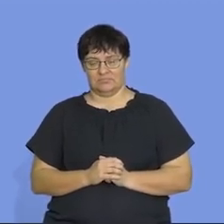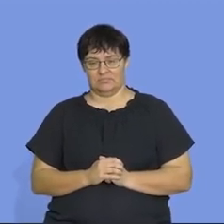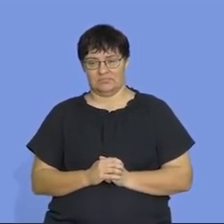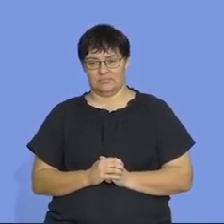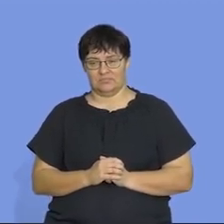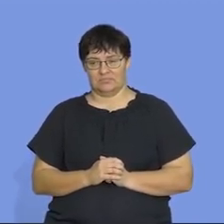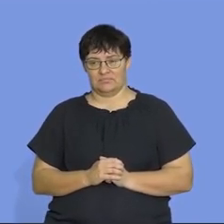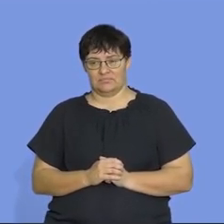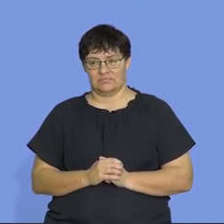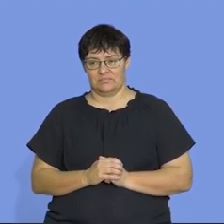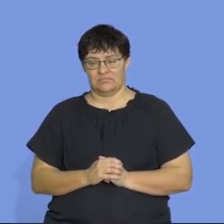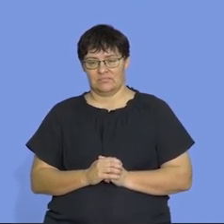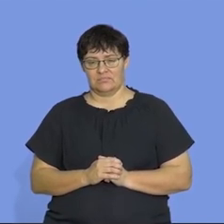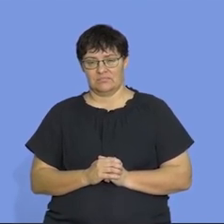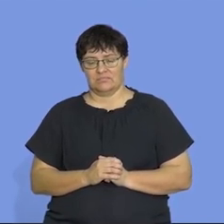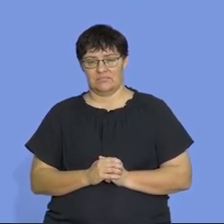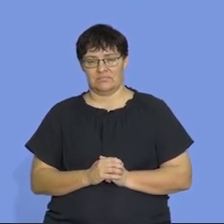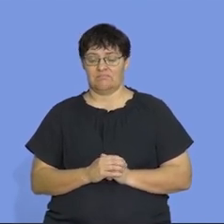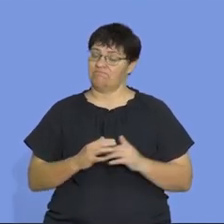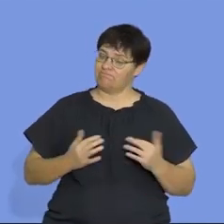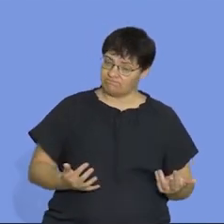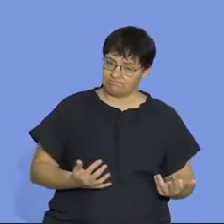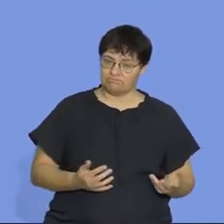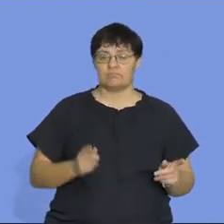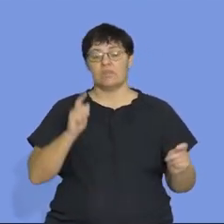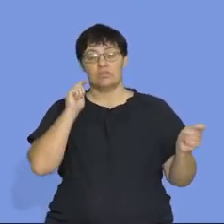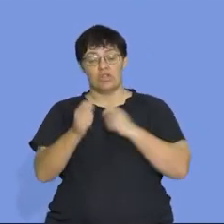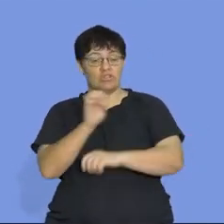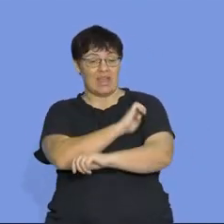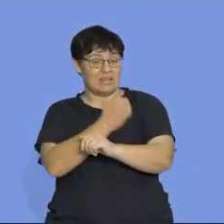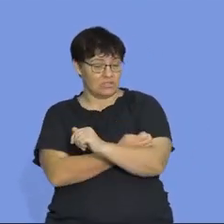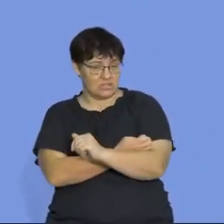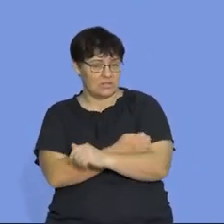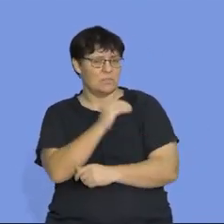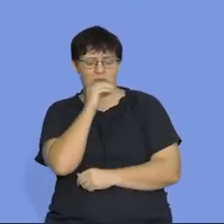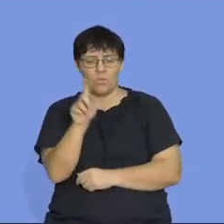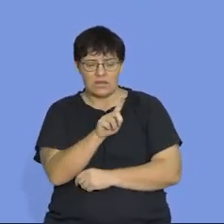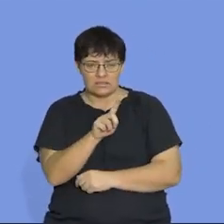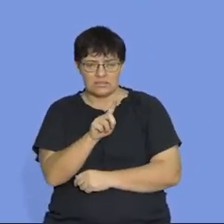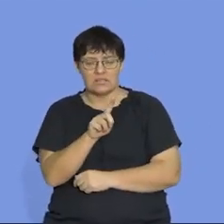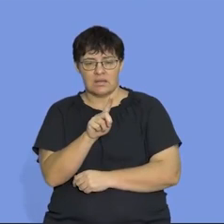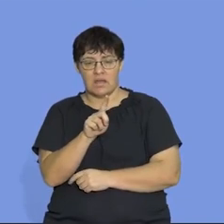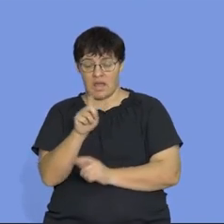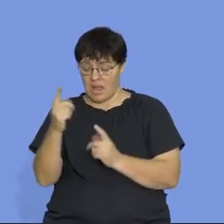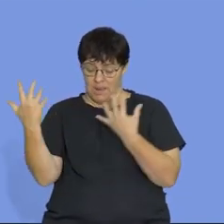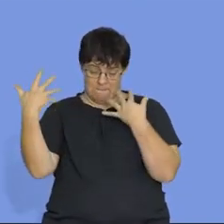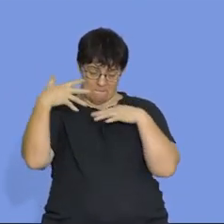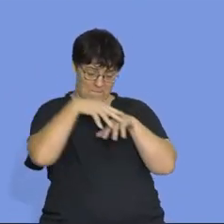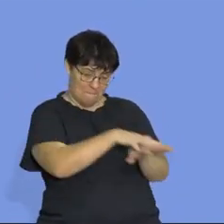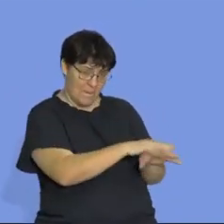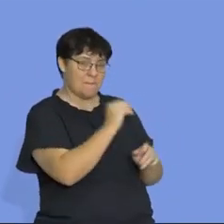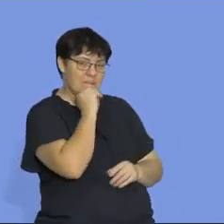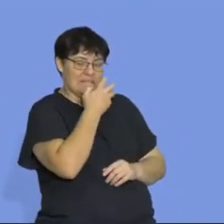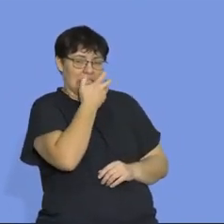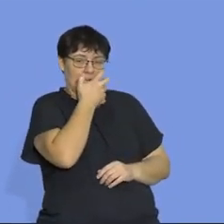Right. Okay. So the change in energy is referred to as the heat of reaction. So what do we mean when we talk